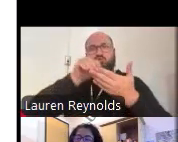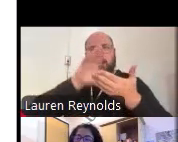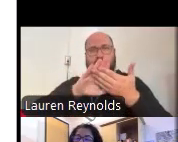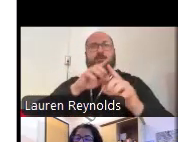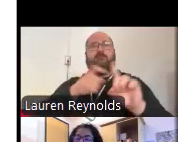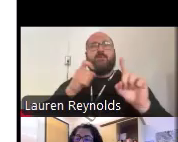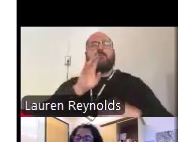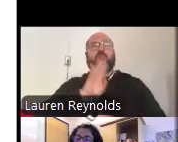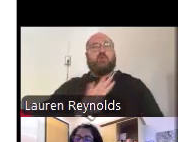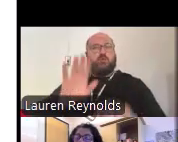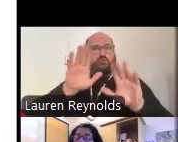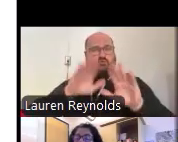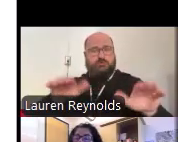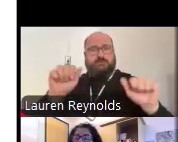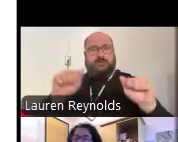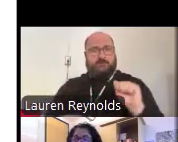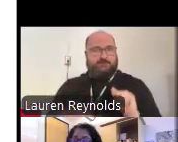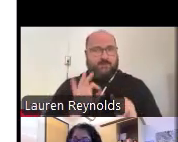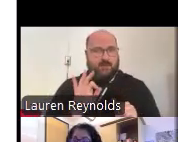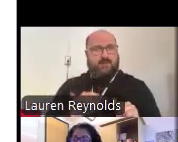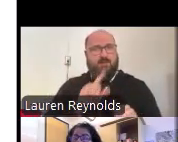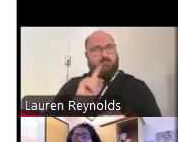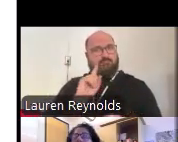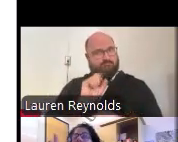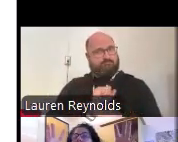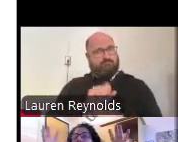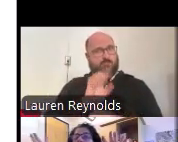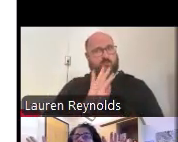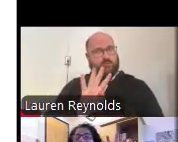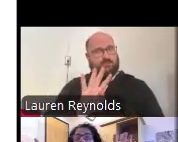that we can find who are 4 years old in 2022.